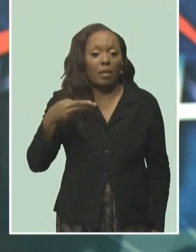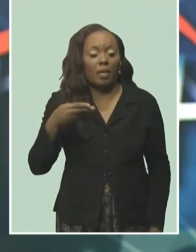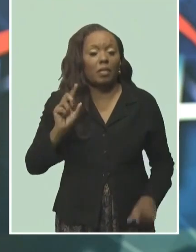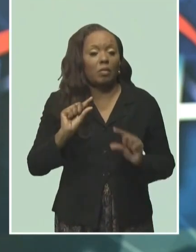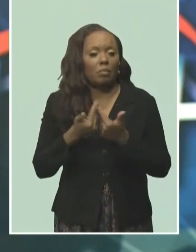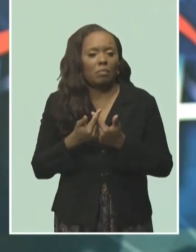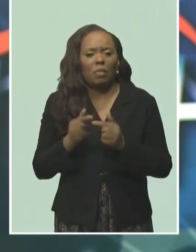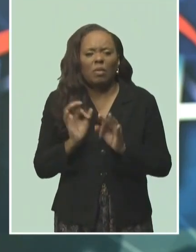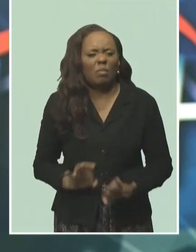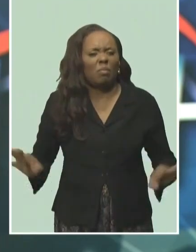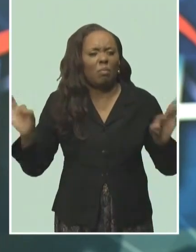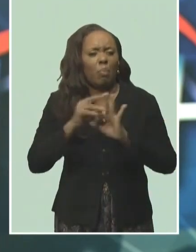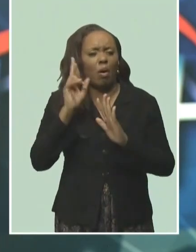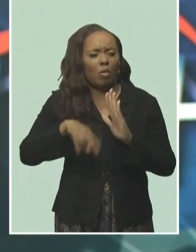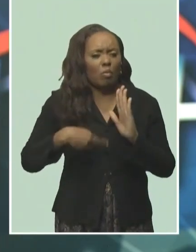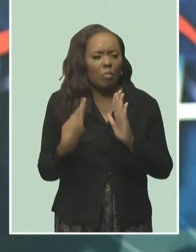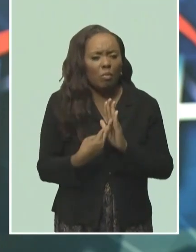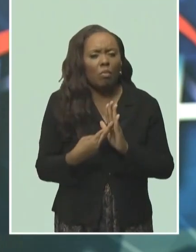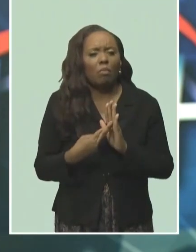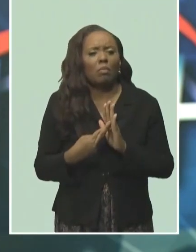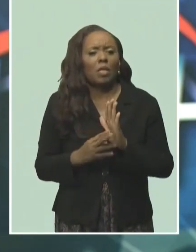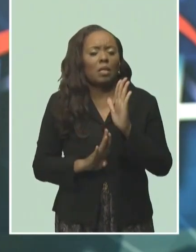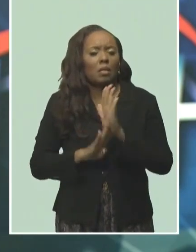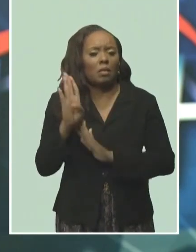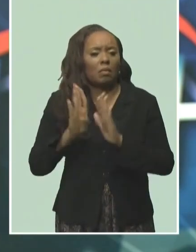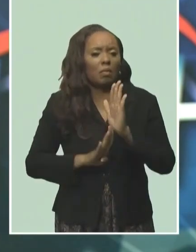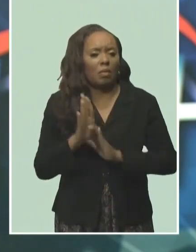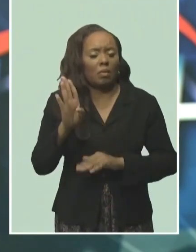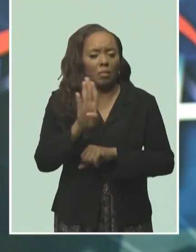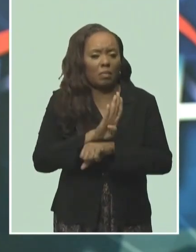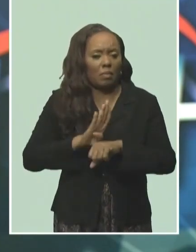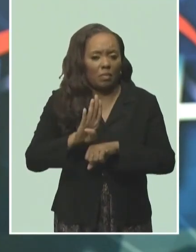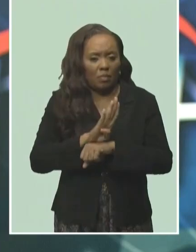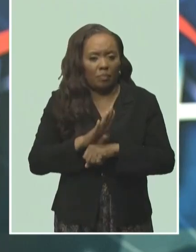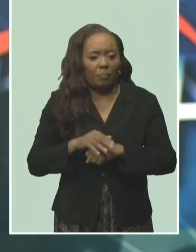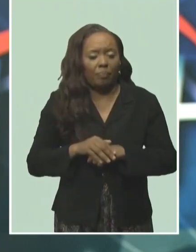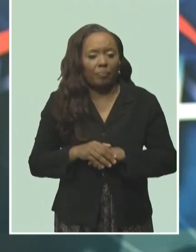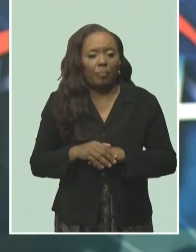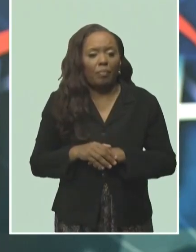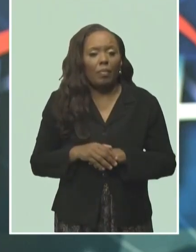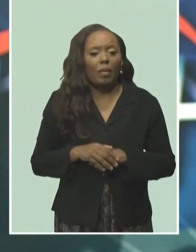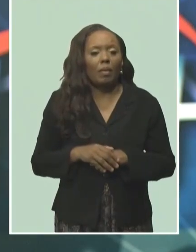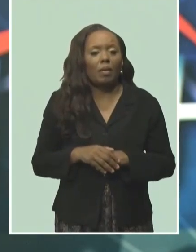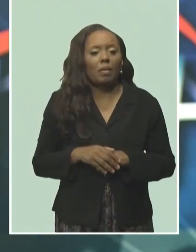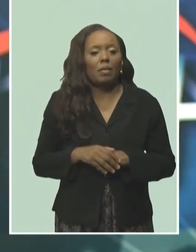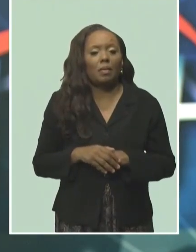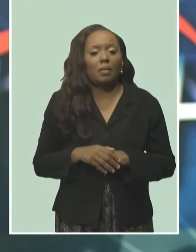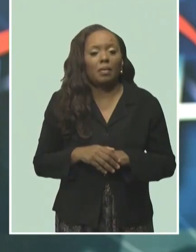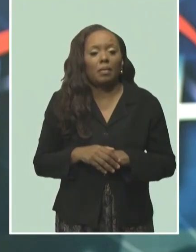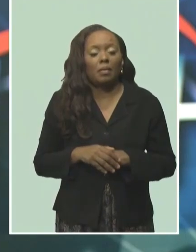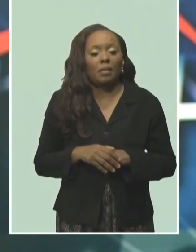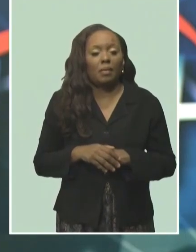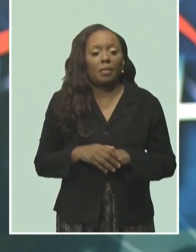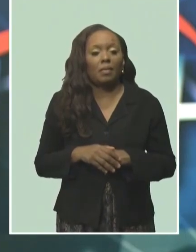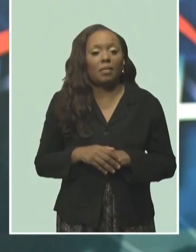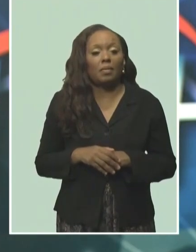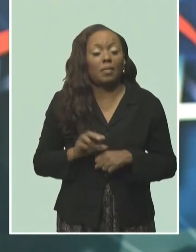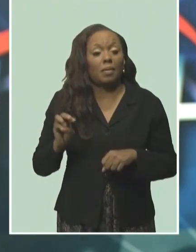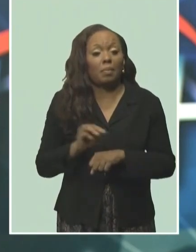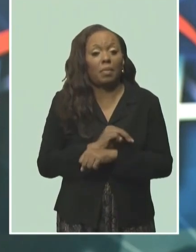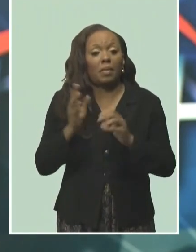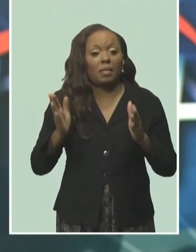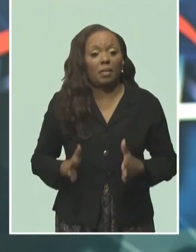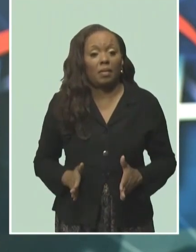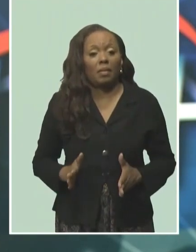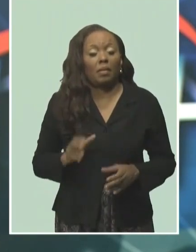an important role in the future development of Barbados. This is the view of Minister in the Prime Minister's Office with responsibility for